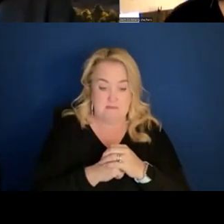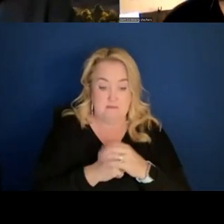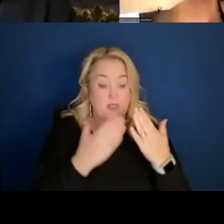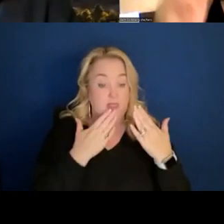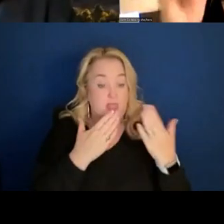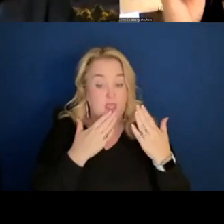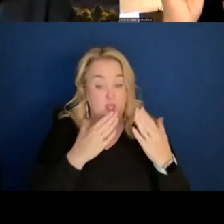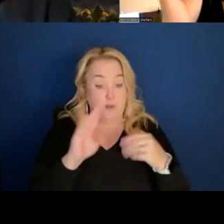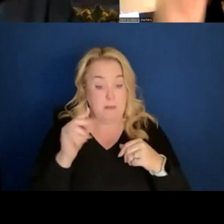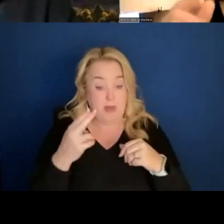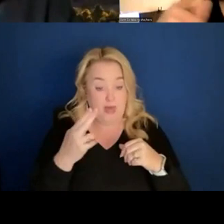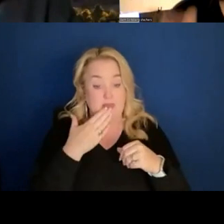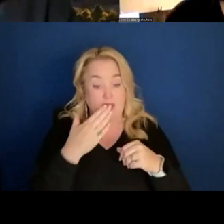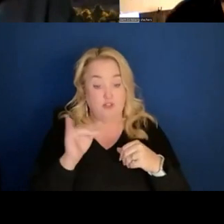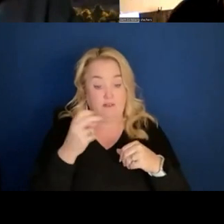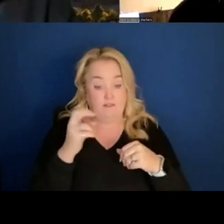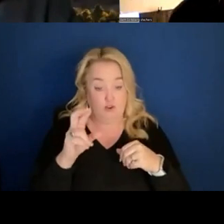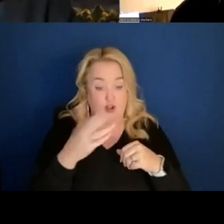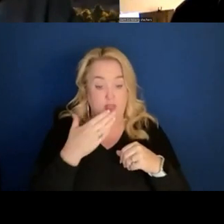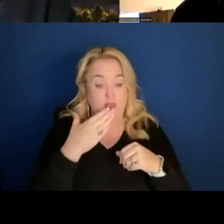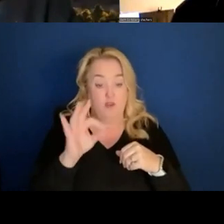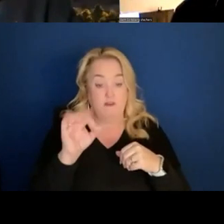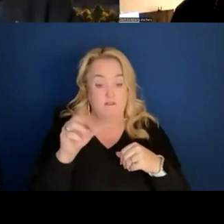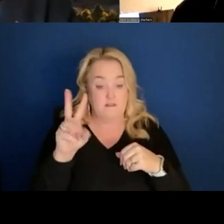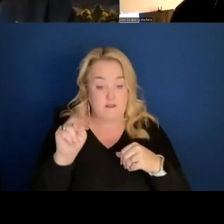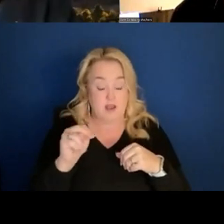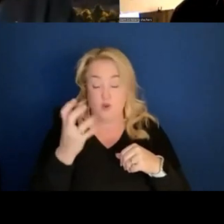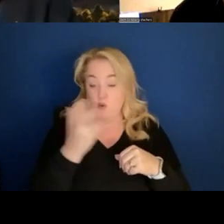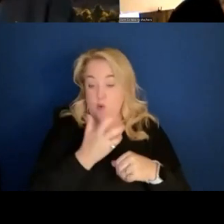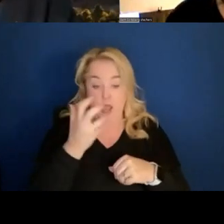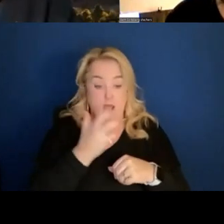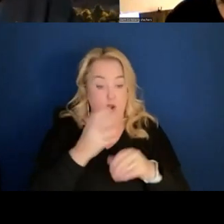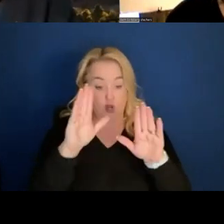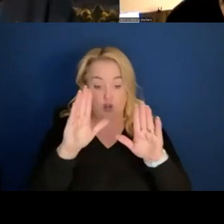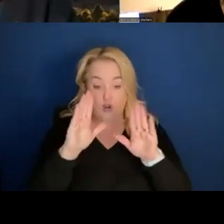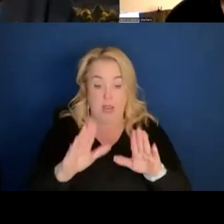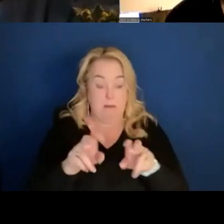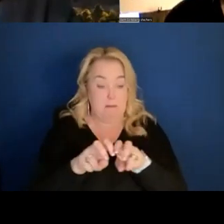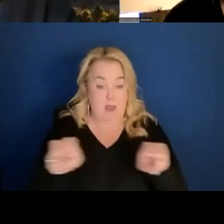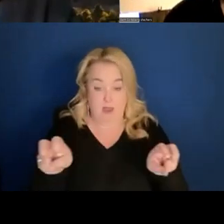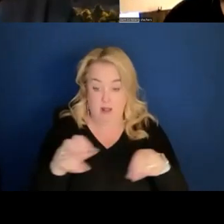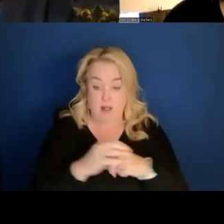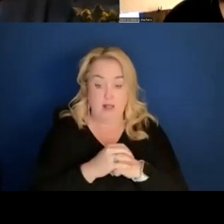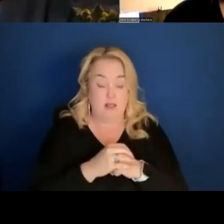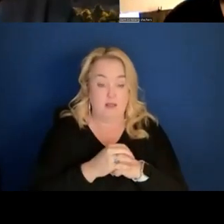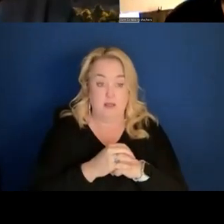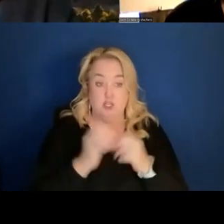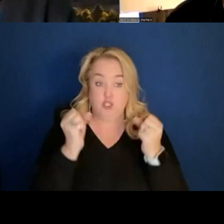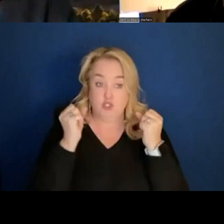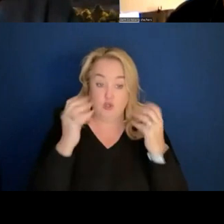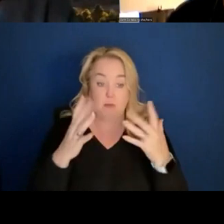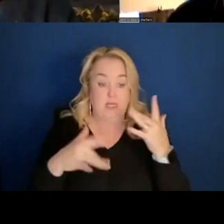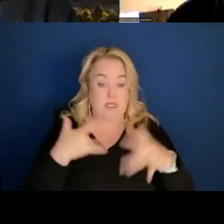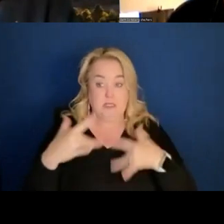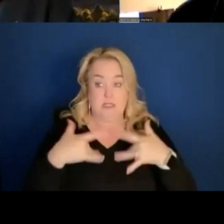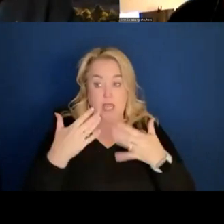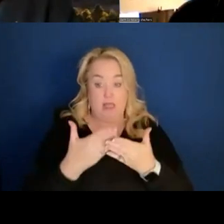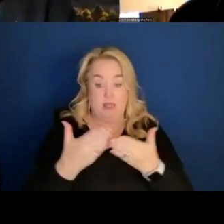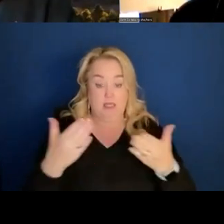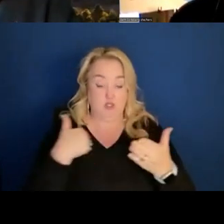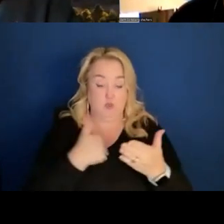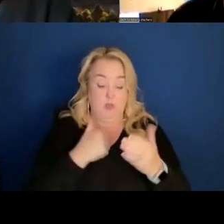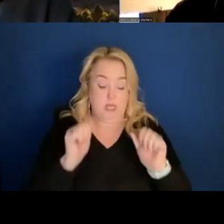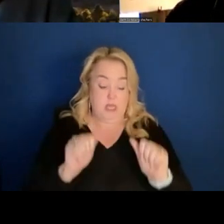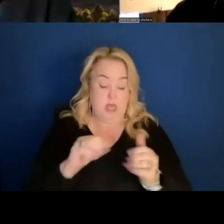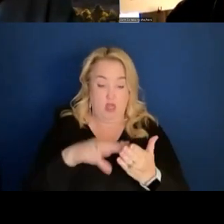Thank you, Beth. Thank you, Jennifer. Thank you, Fawn. Wow, what a great panel. So many exciting things that we can all